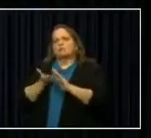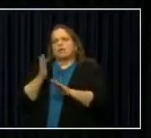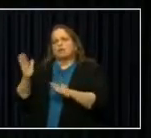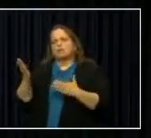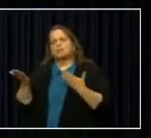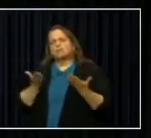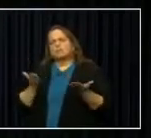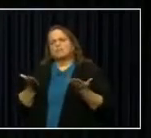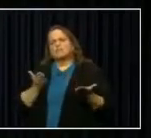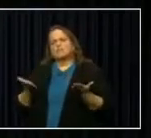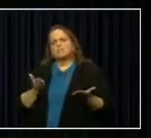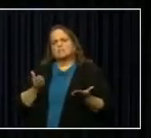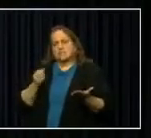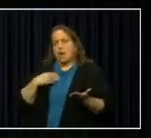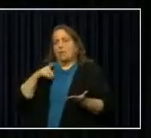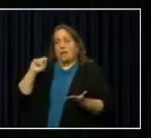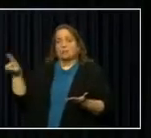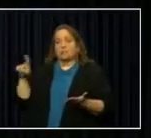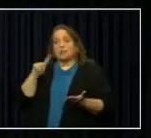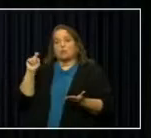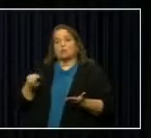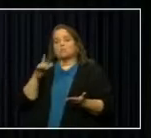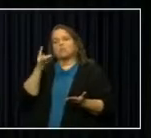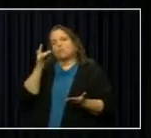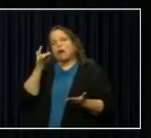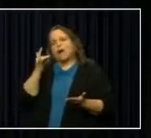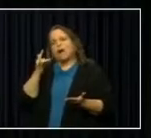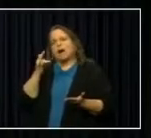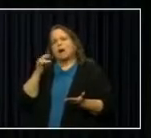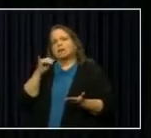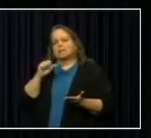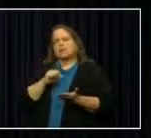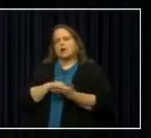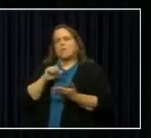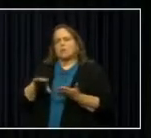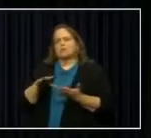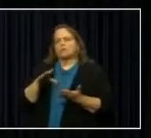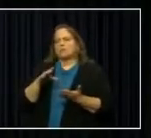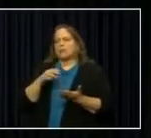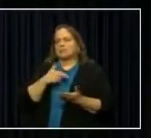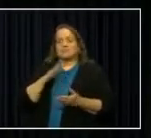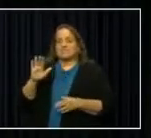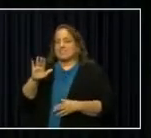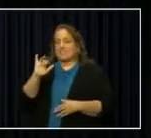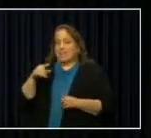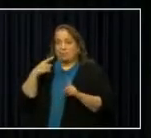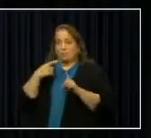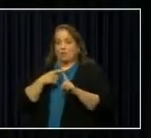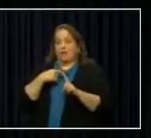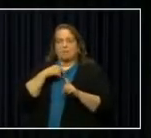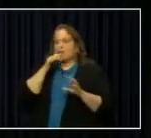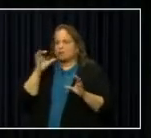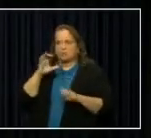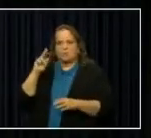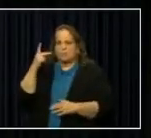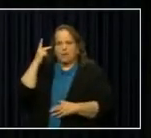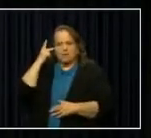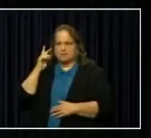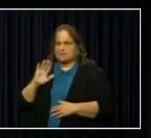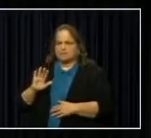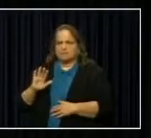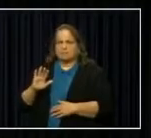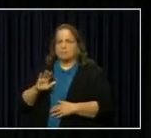services. So I ask you that question: why is that considered essential? At this point, I'm not doing politics. I'm